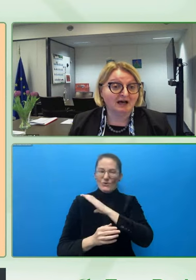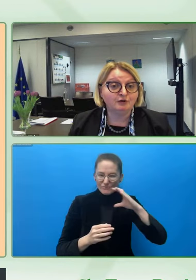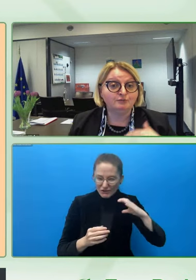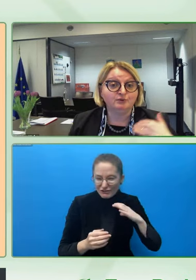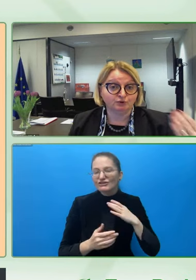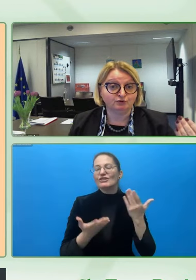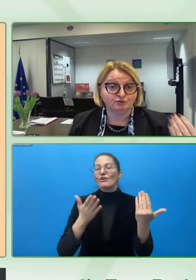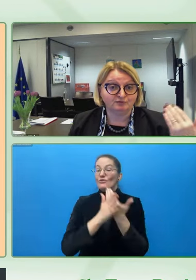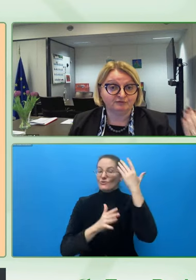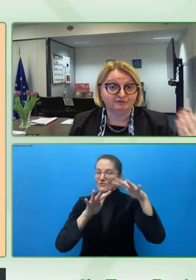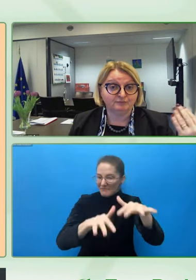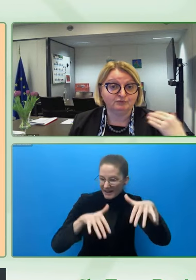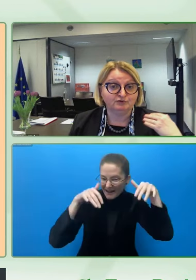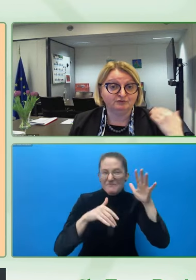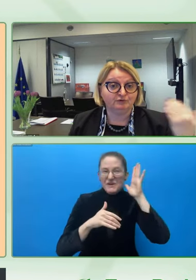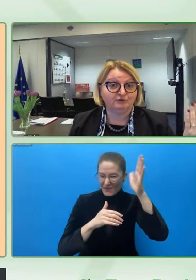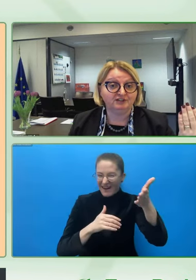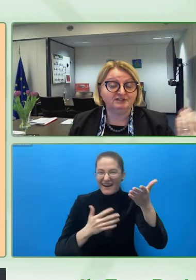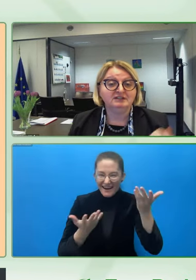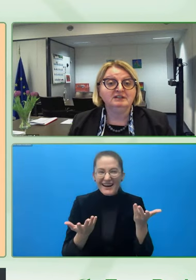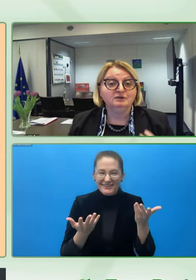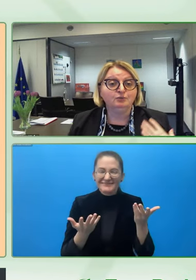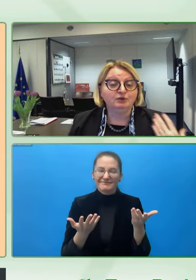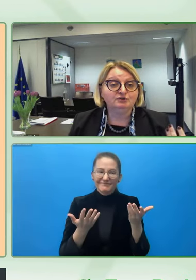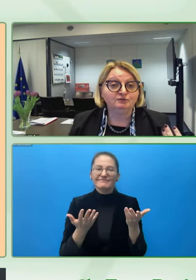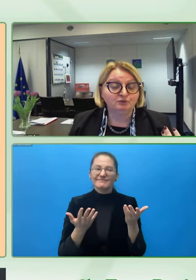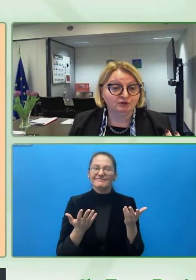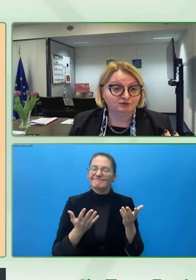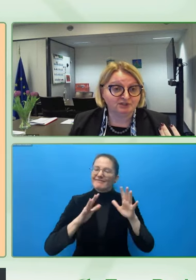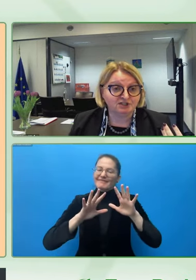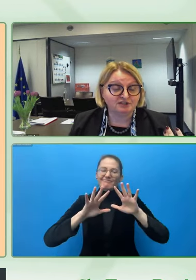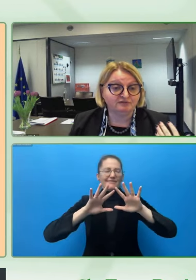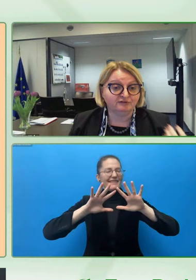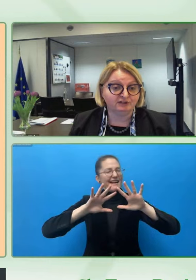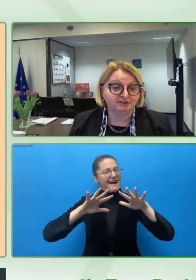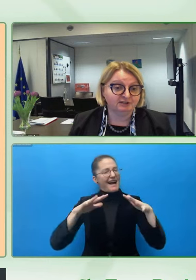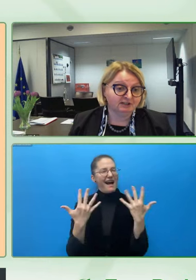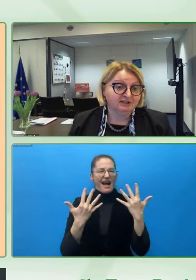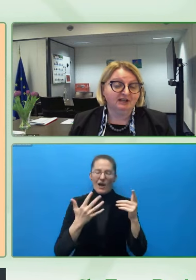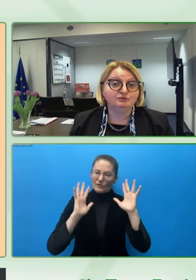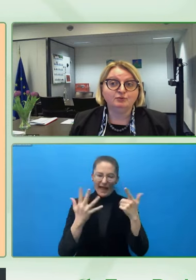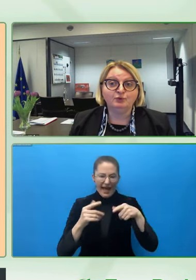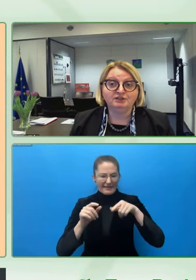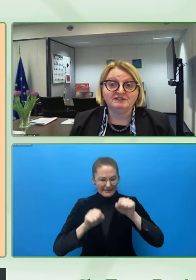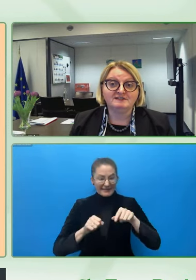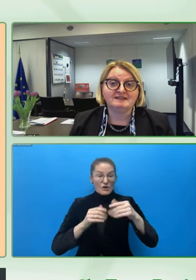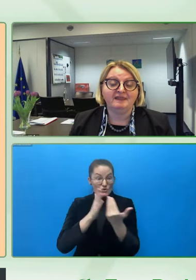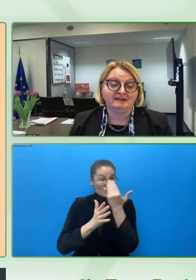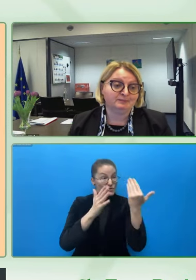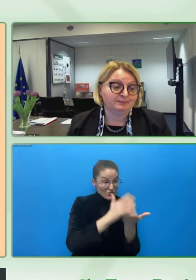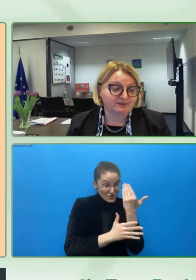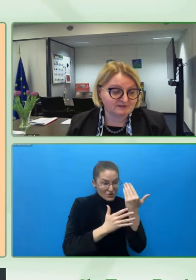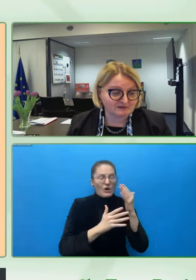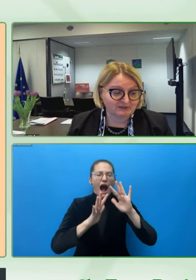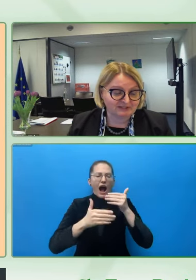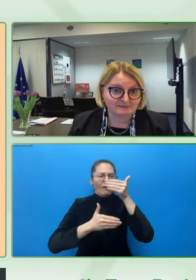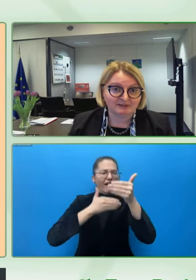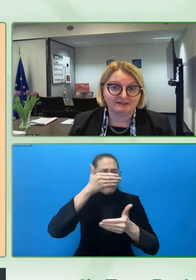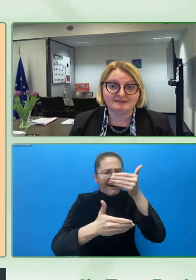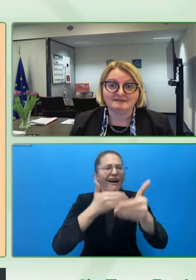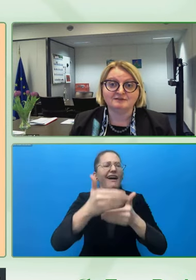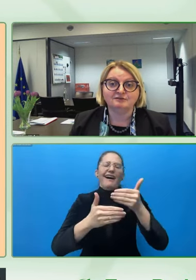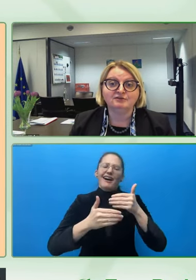see how we want to move forward, what do we want to achieve further, and what is that persons